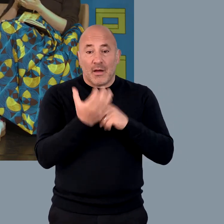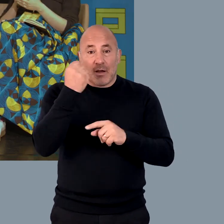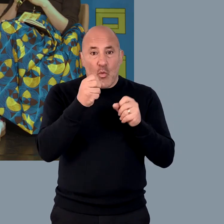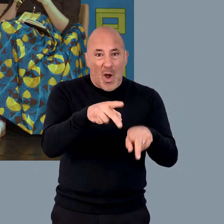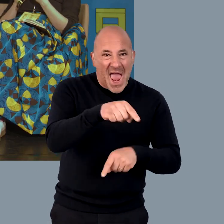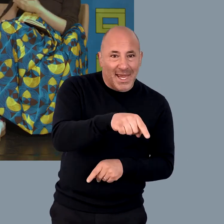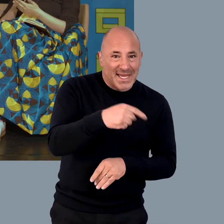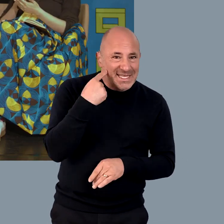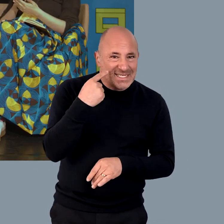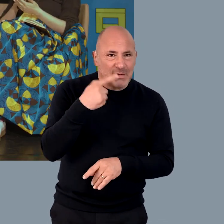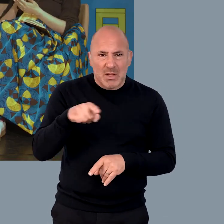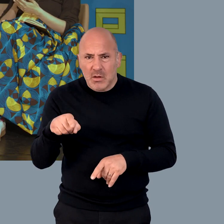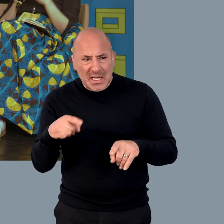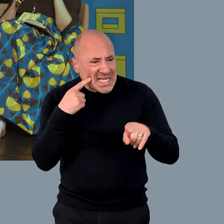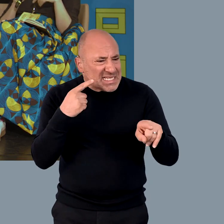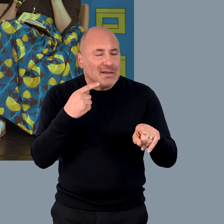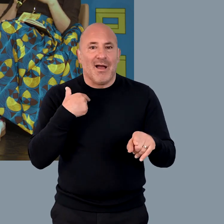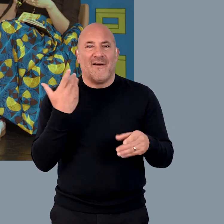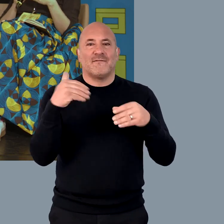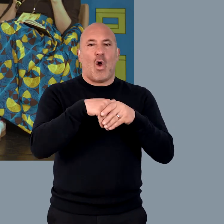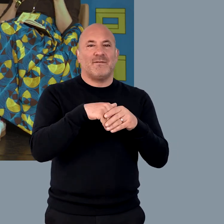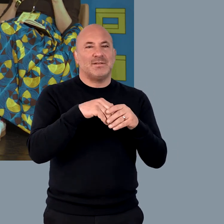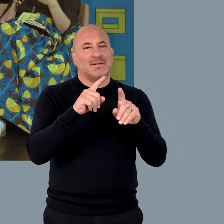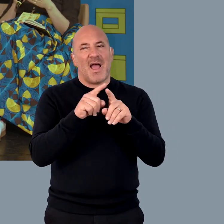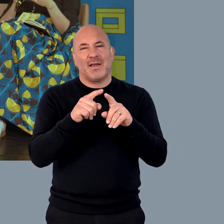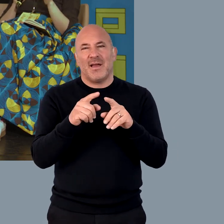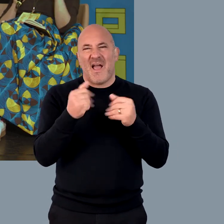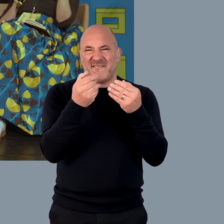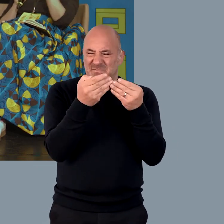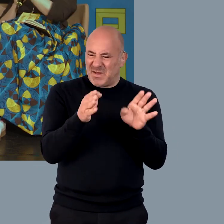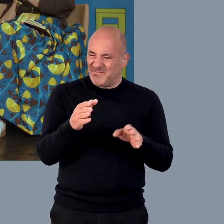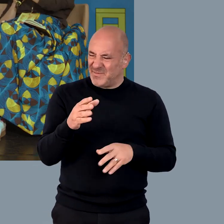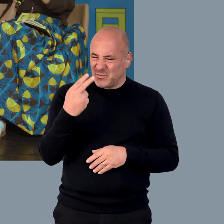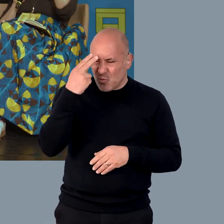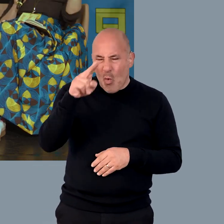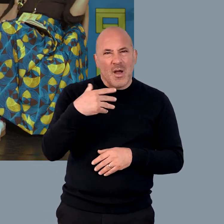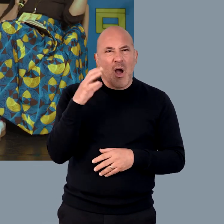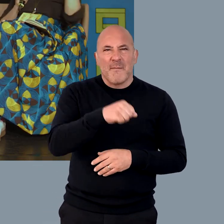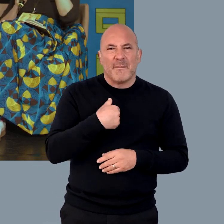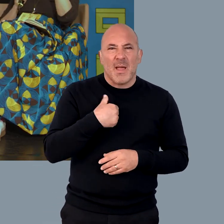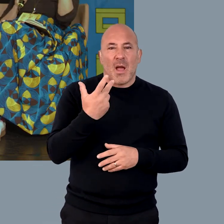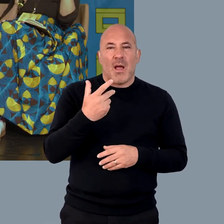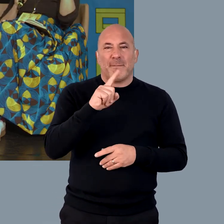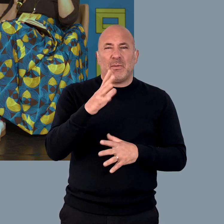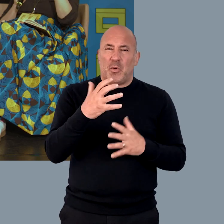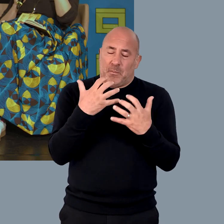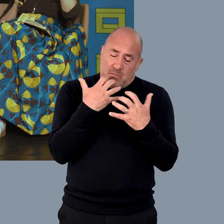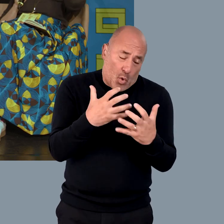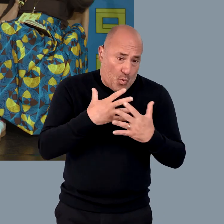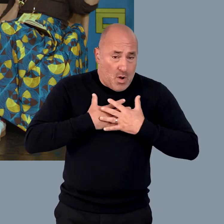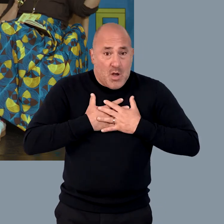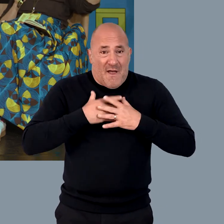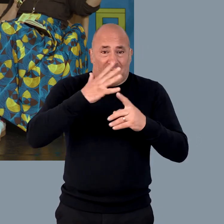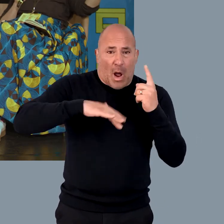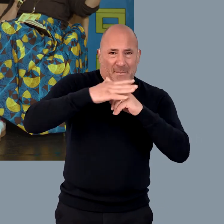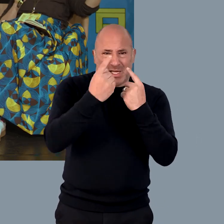as well. So if you do find a way to make it easy, people are more likely to get involved, because there's a spectrum of, I can't remember what it's called, but the people